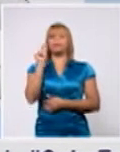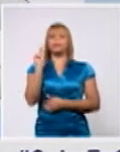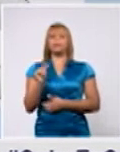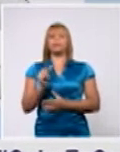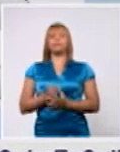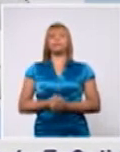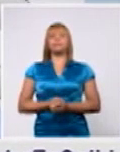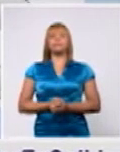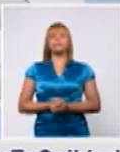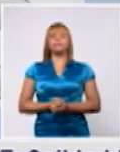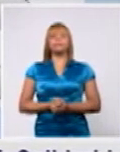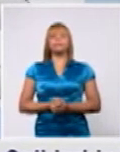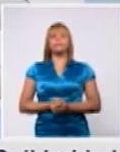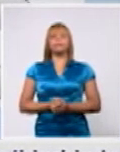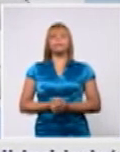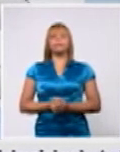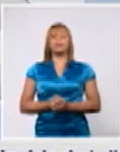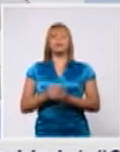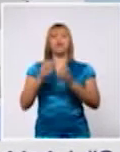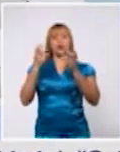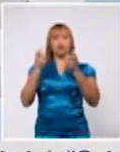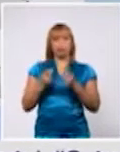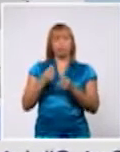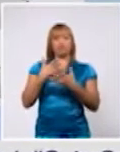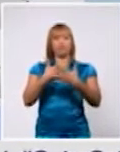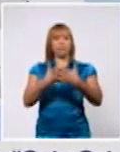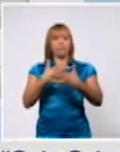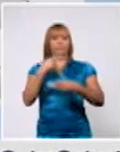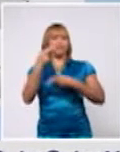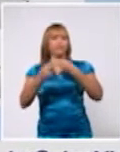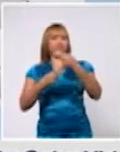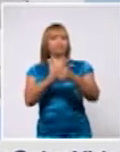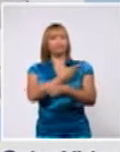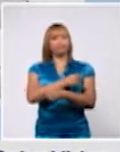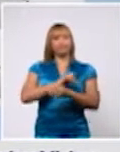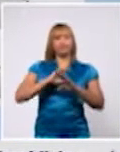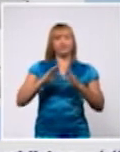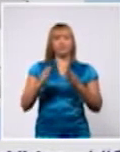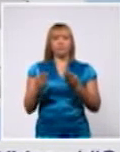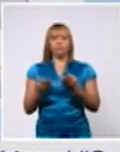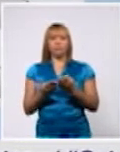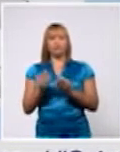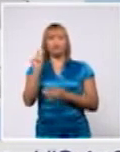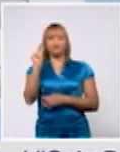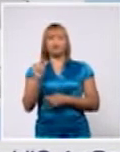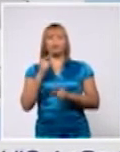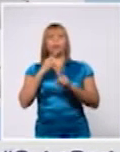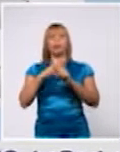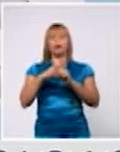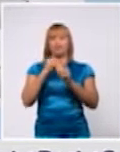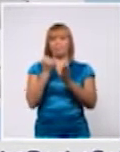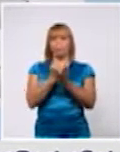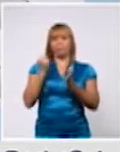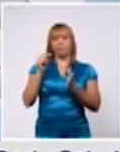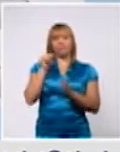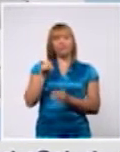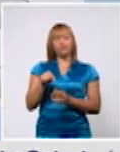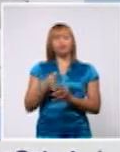the total number of samples processed in the entire country since the pandemic began